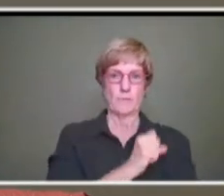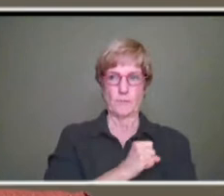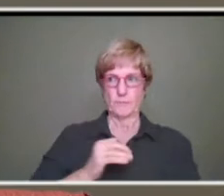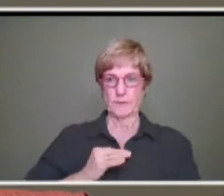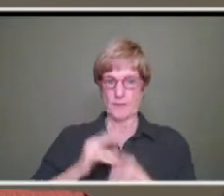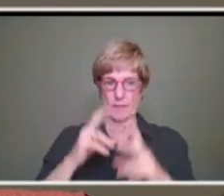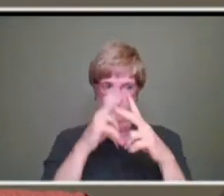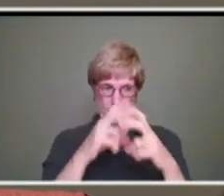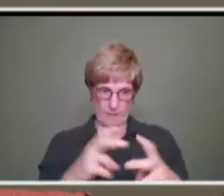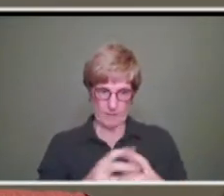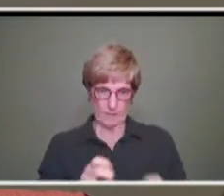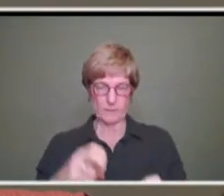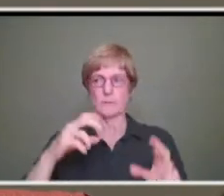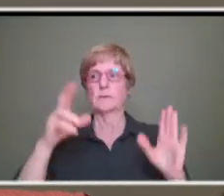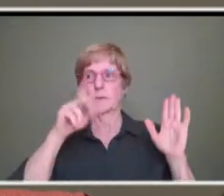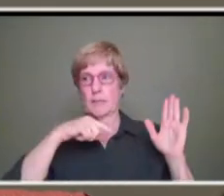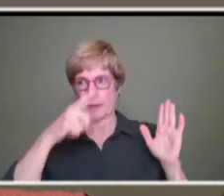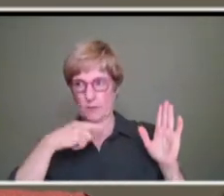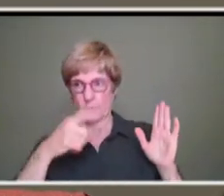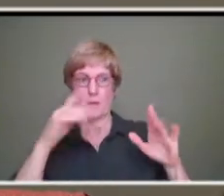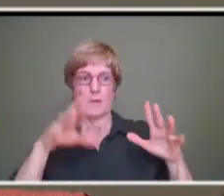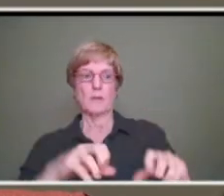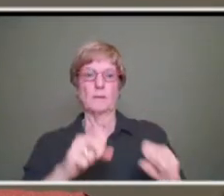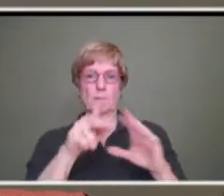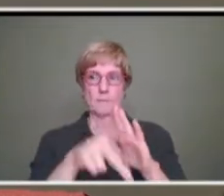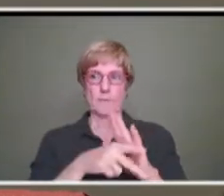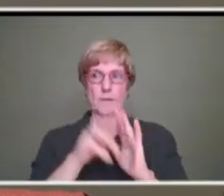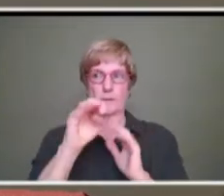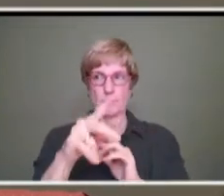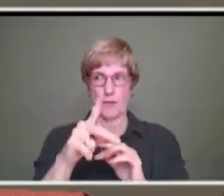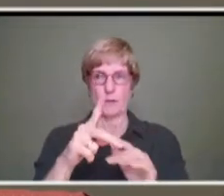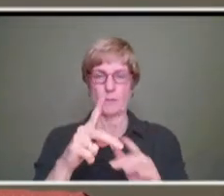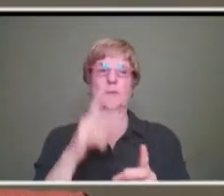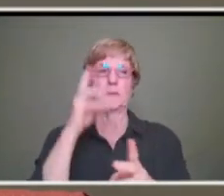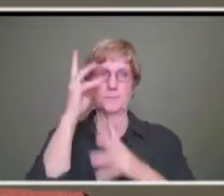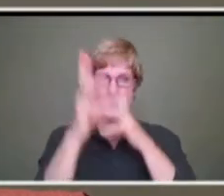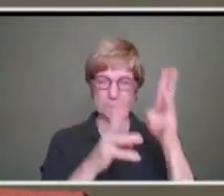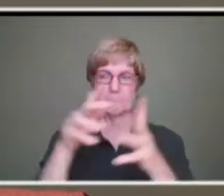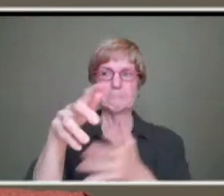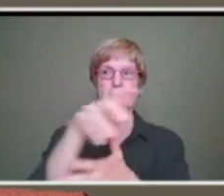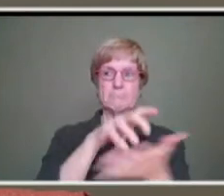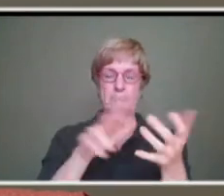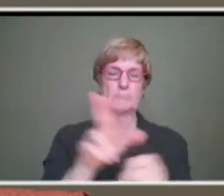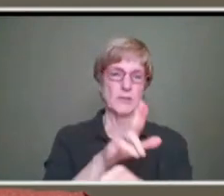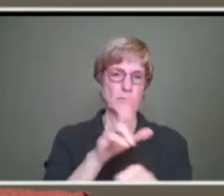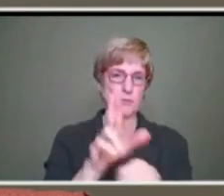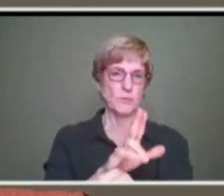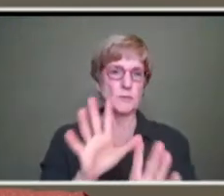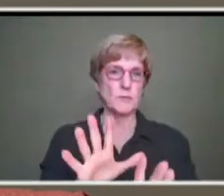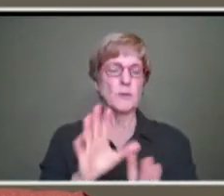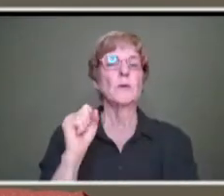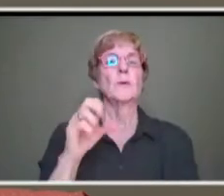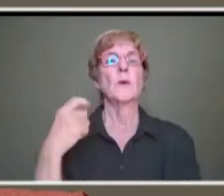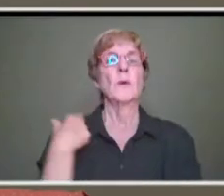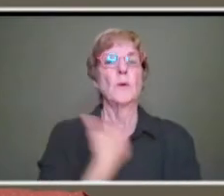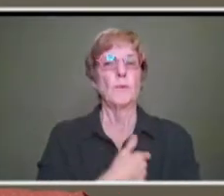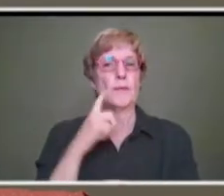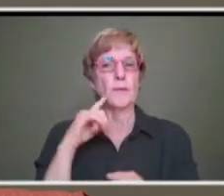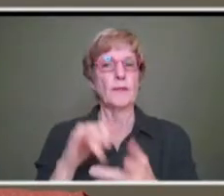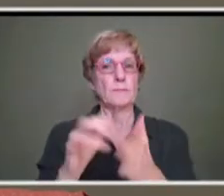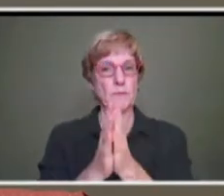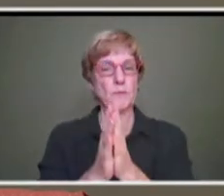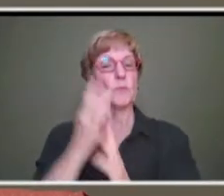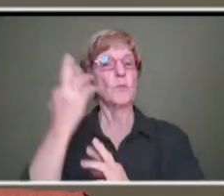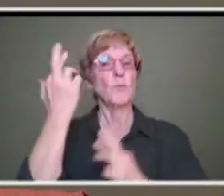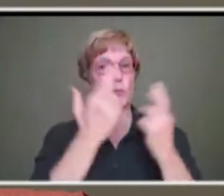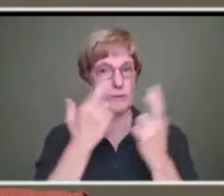the public hearing and because the adopted policy map recommends the Innovative mixed-use Place type therefore we find this petition to be reasonable